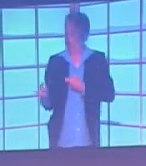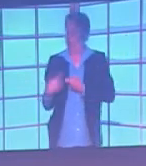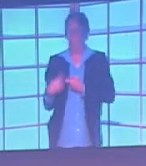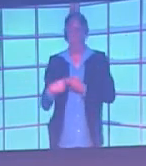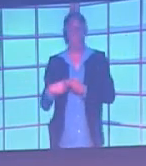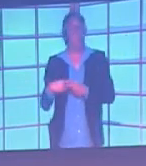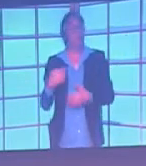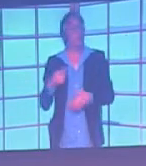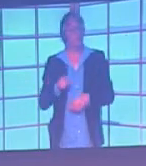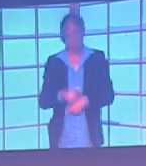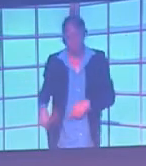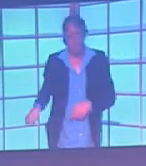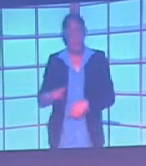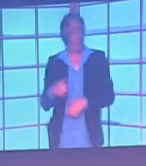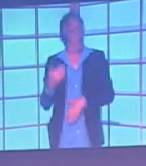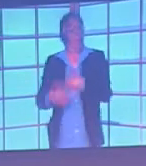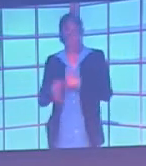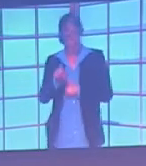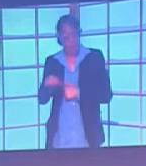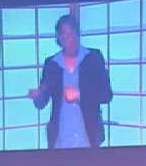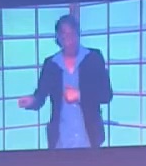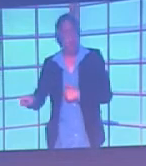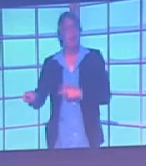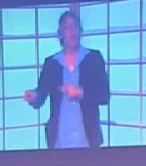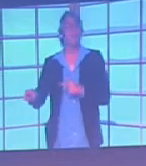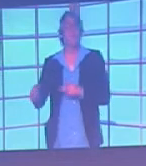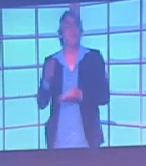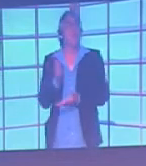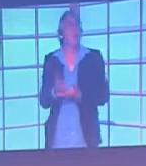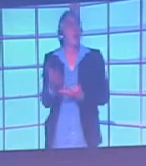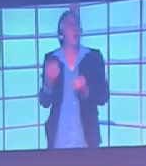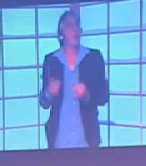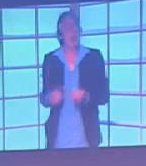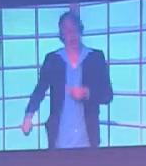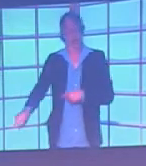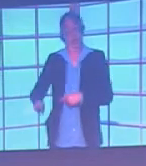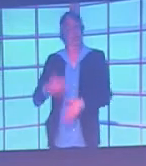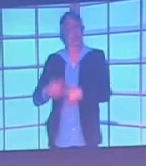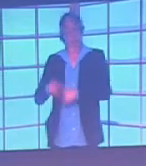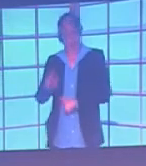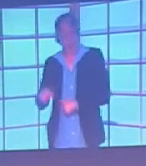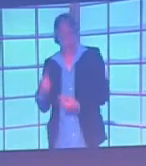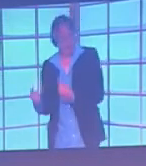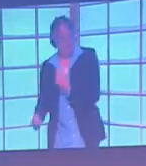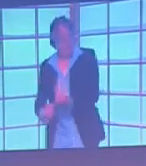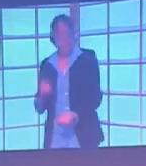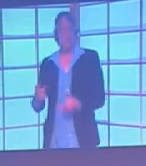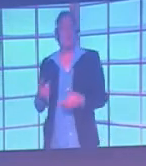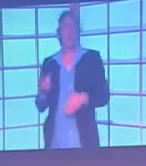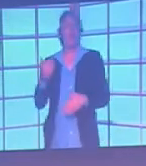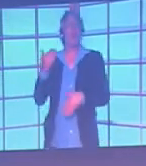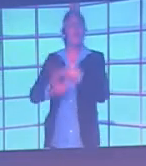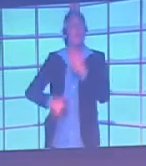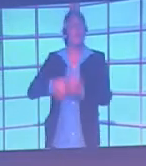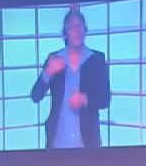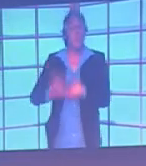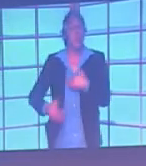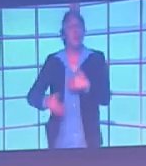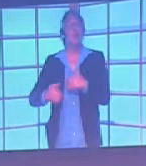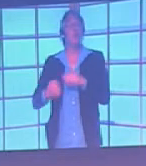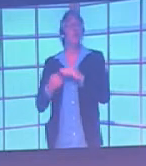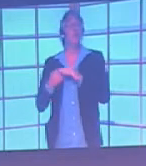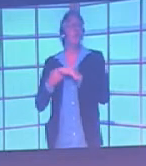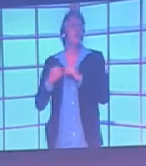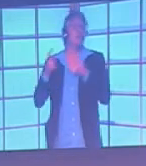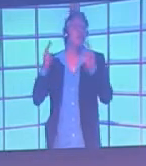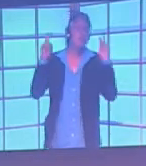disabled supporter groups. They are our grassroots. They are our most valued members. They still vote me in as chair. They still